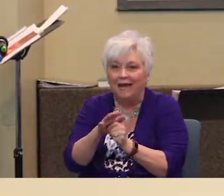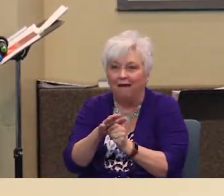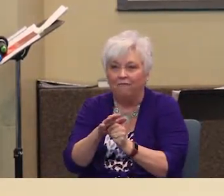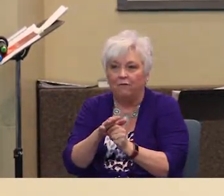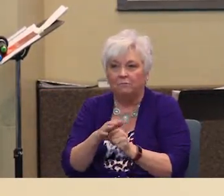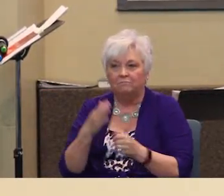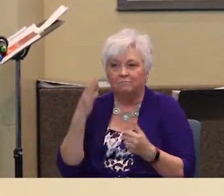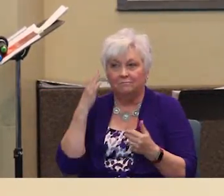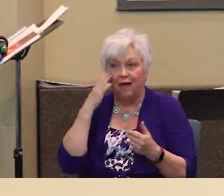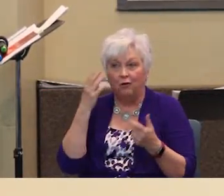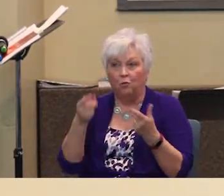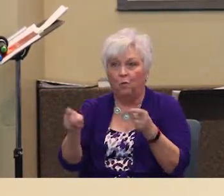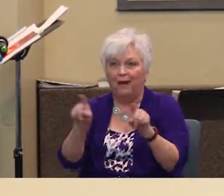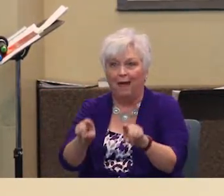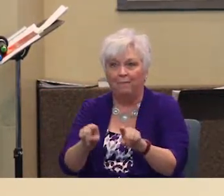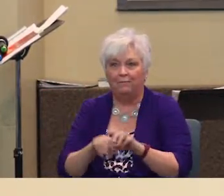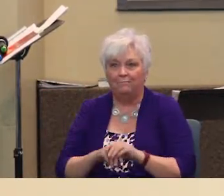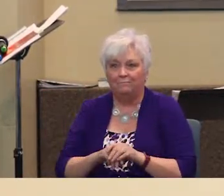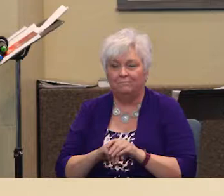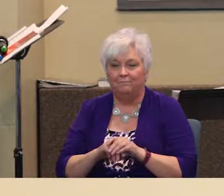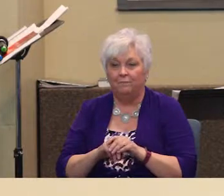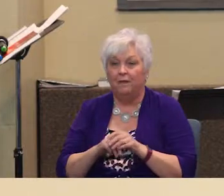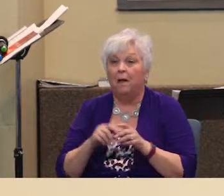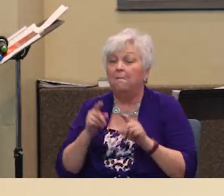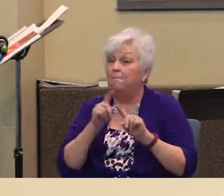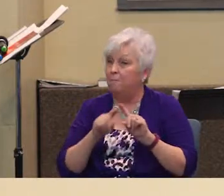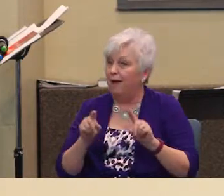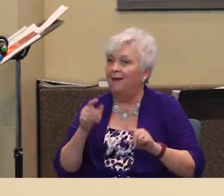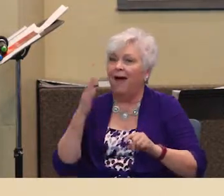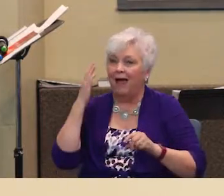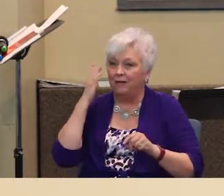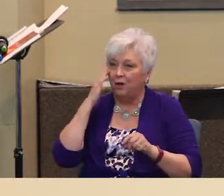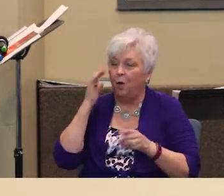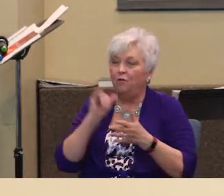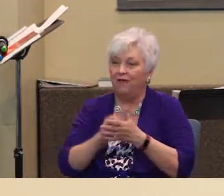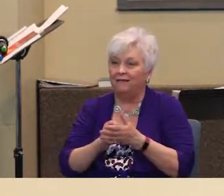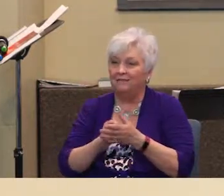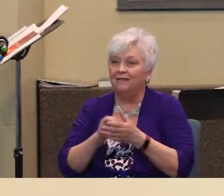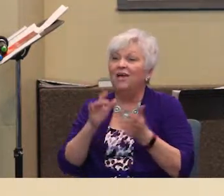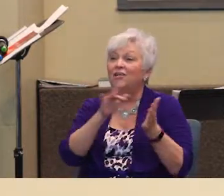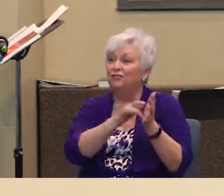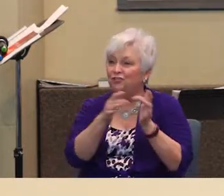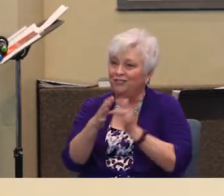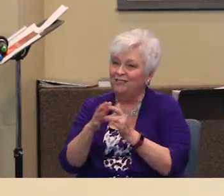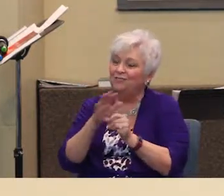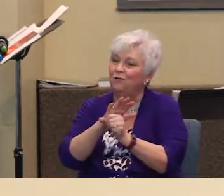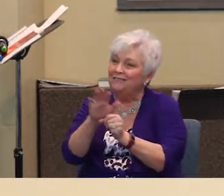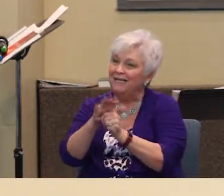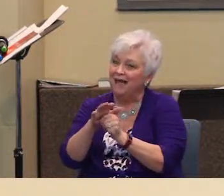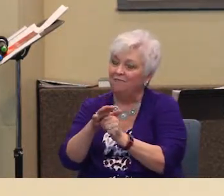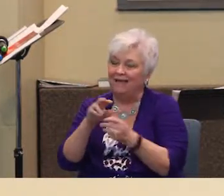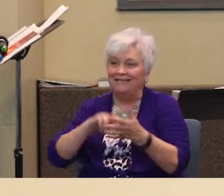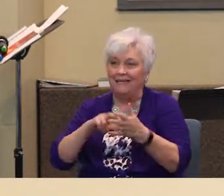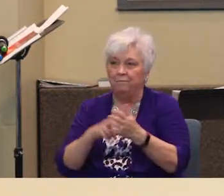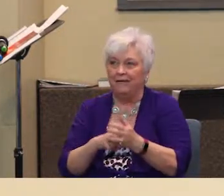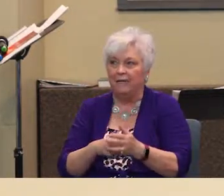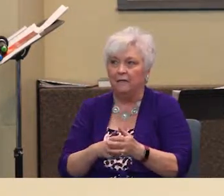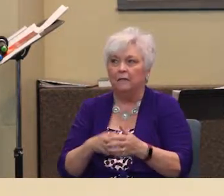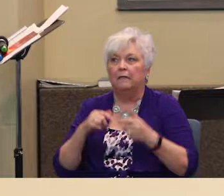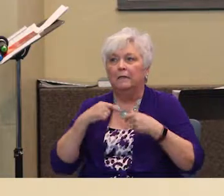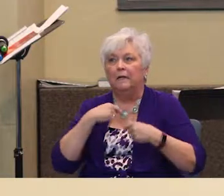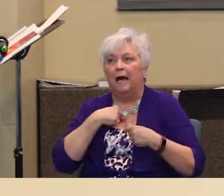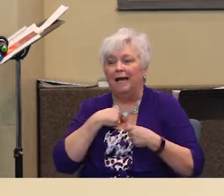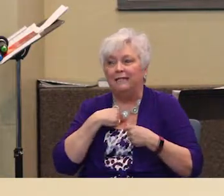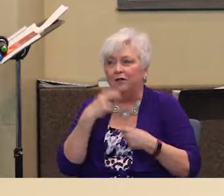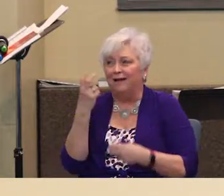done. But I can tell you this, he was enough. Didn't mean I didn't doubt. Didn't mean I wasn't